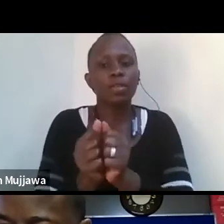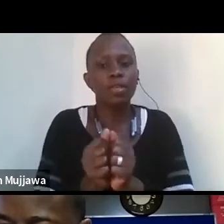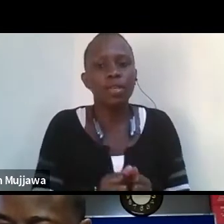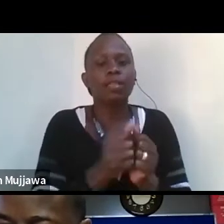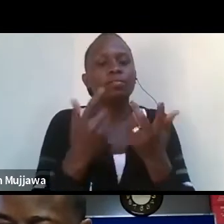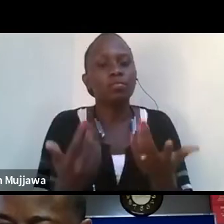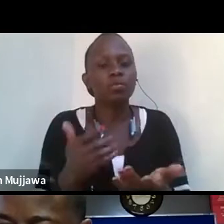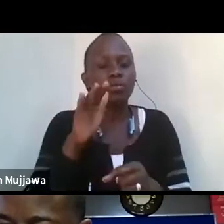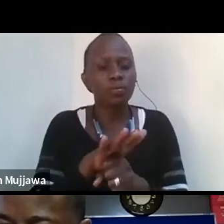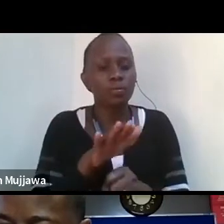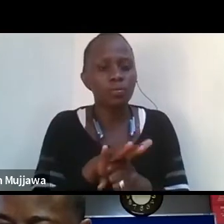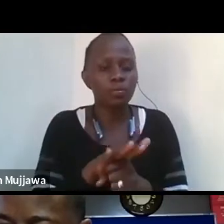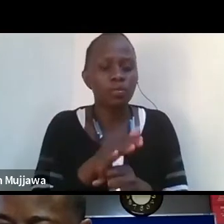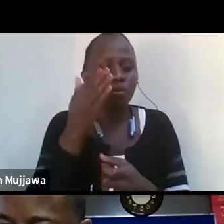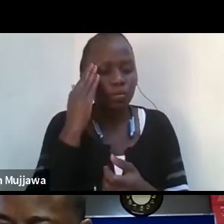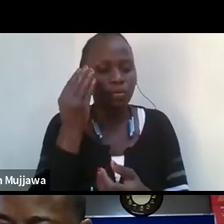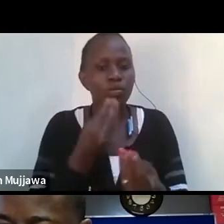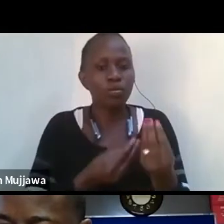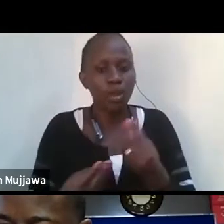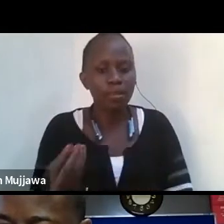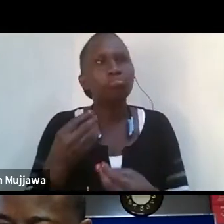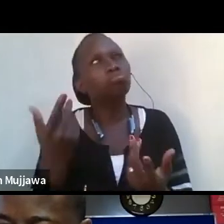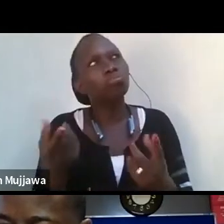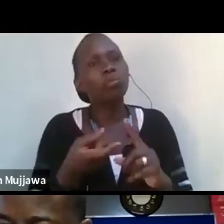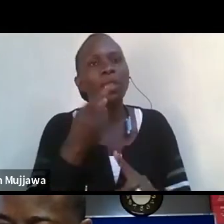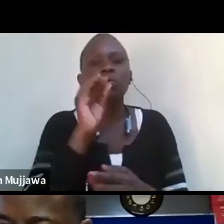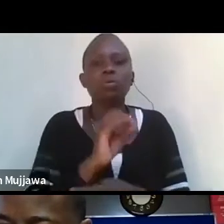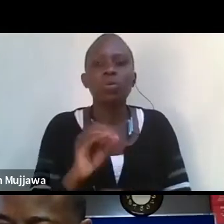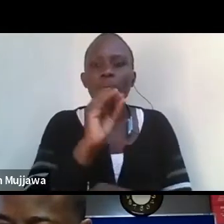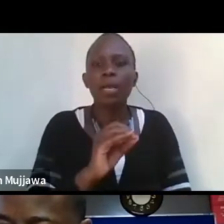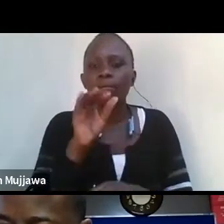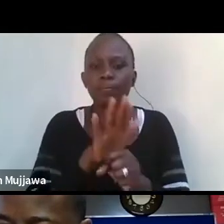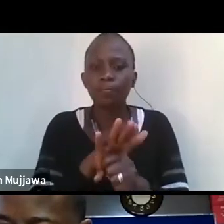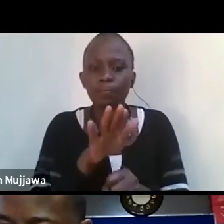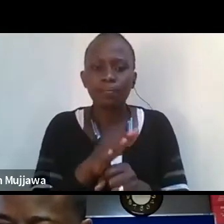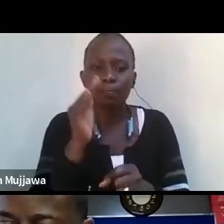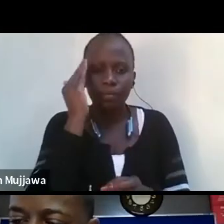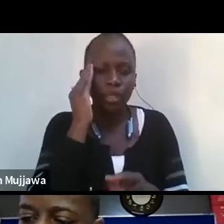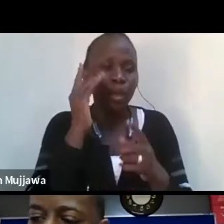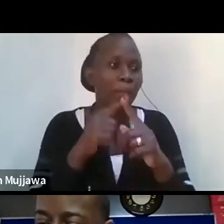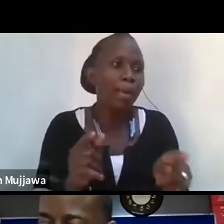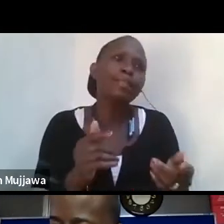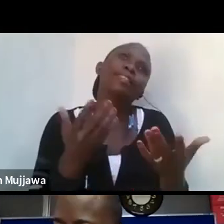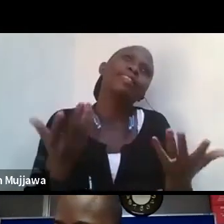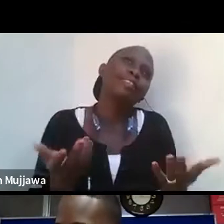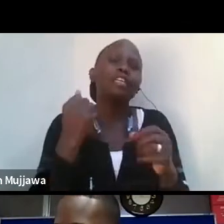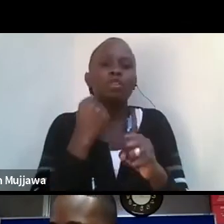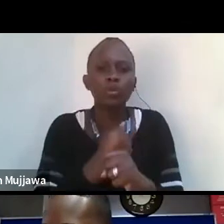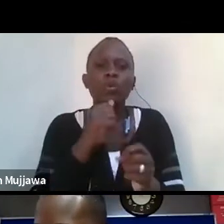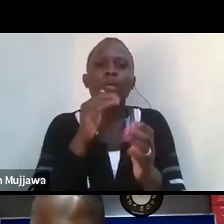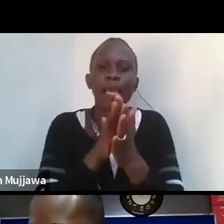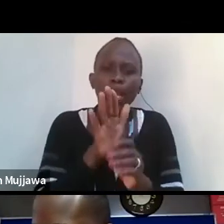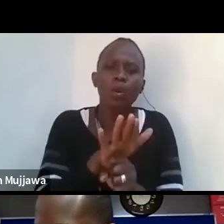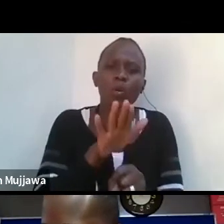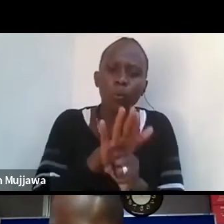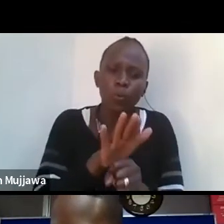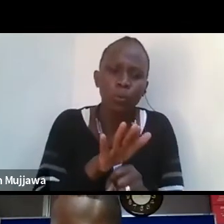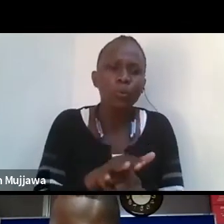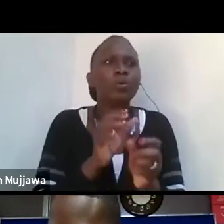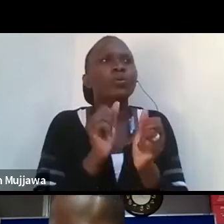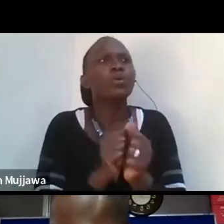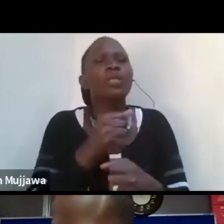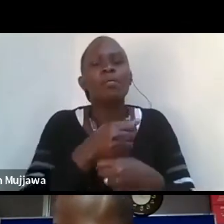October, I think it is. That's what they're mostly famous for, but behind the scenes, they're doing a lot more stuff. with manufacturing. So Daniel, it's good